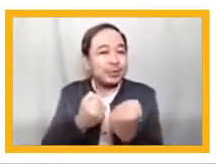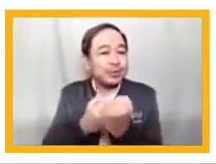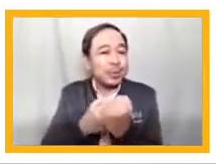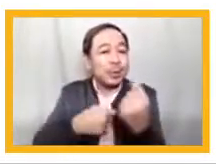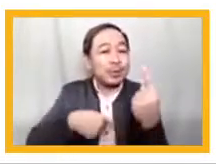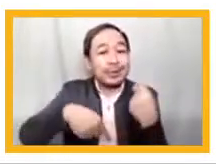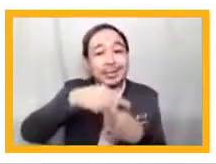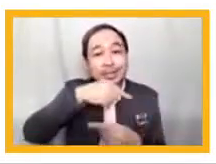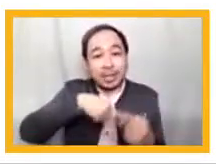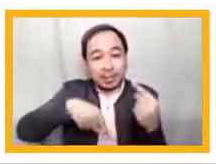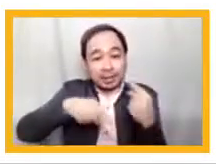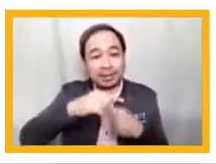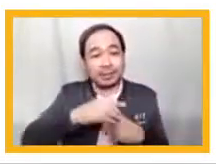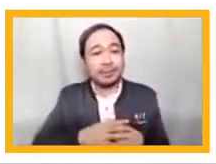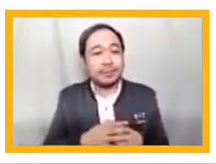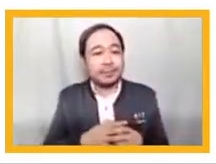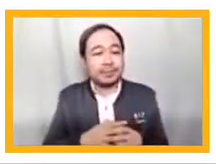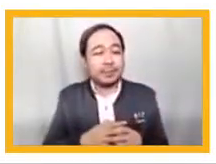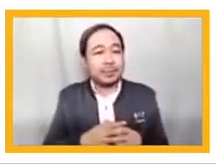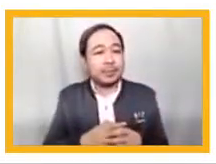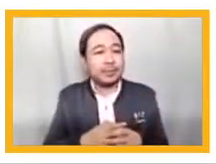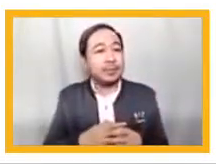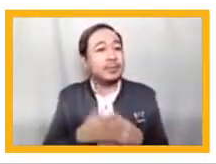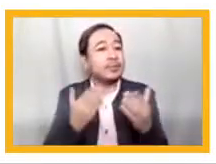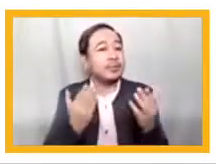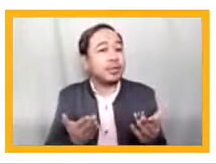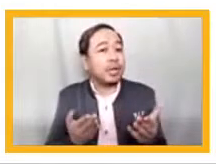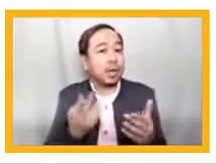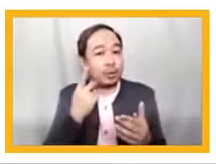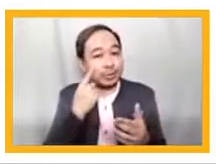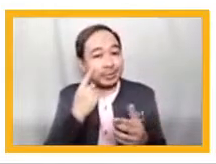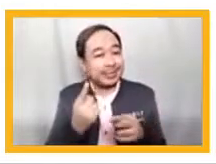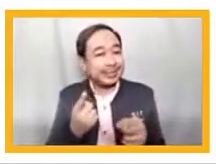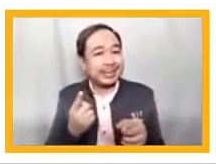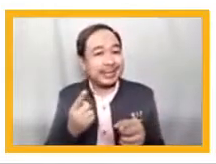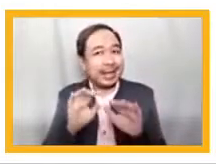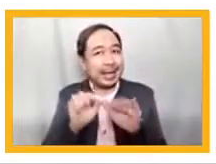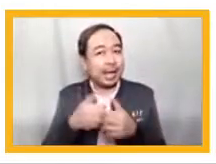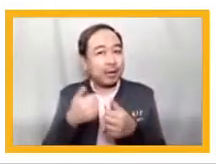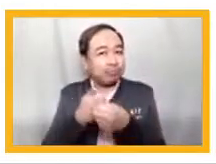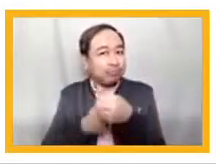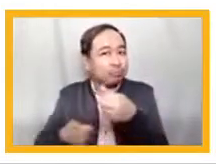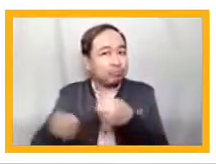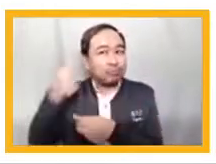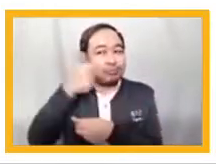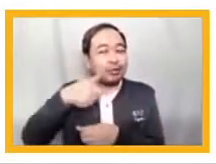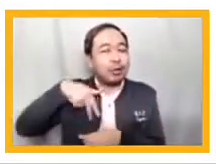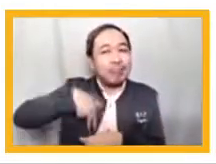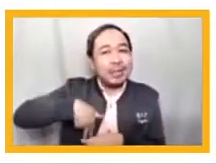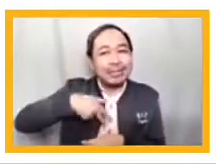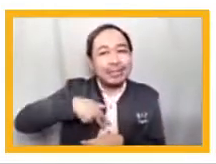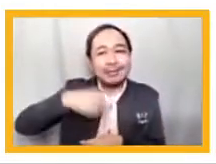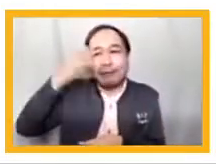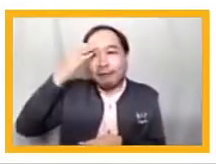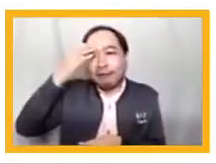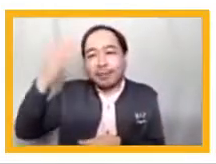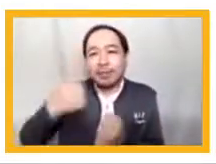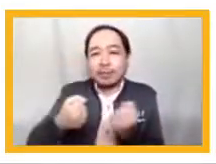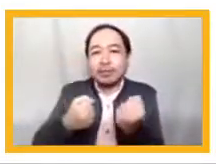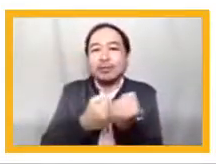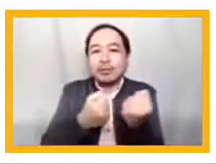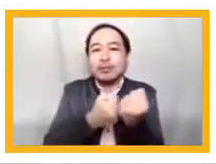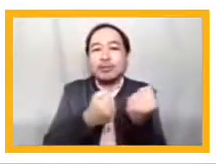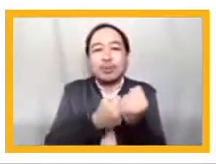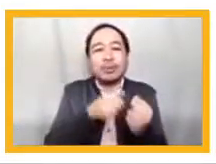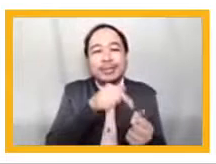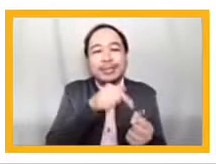And here is the mindset of the prime minister, so and so support by ministers of different ministries. So I think